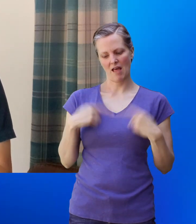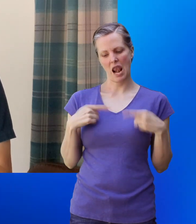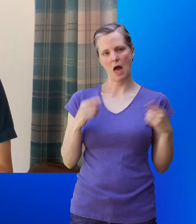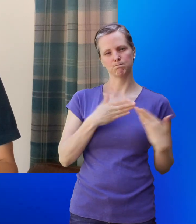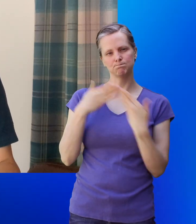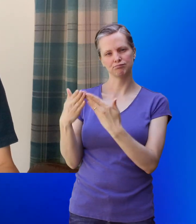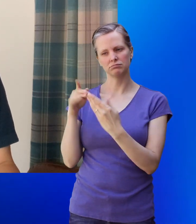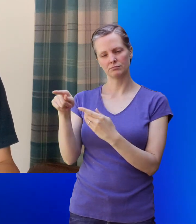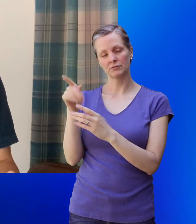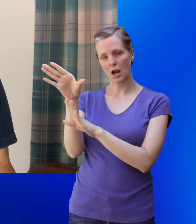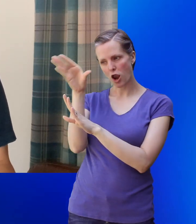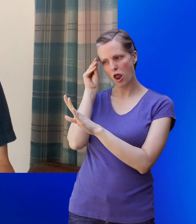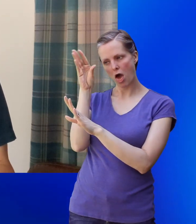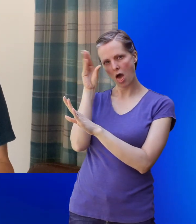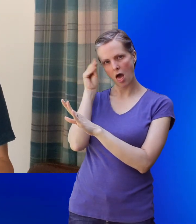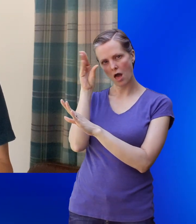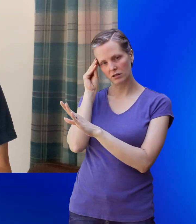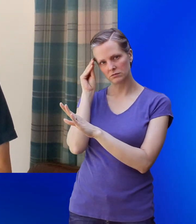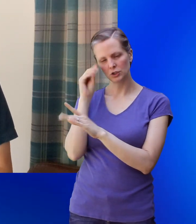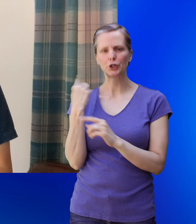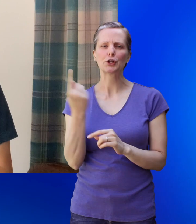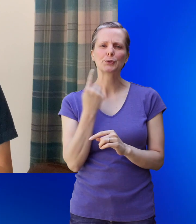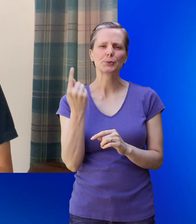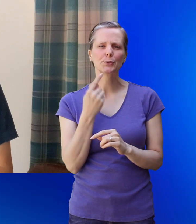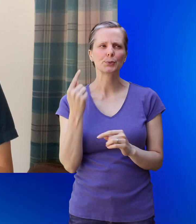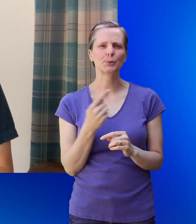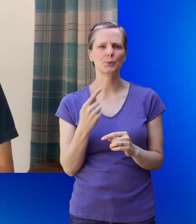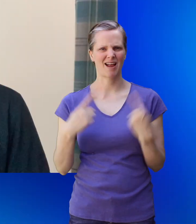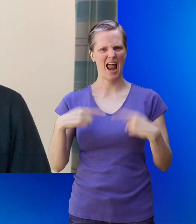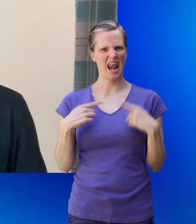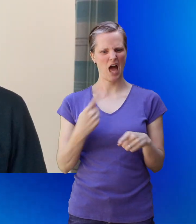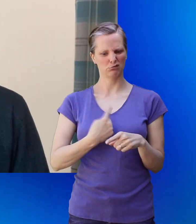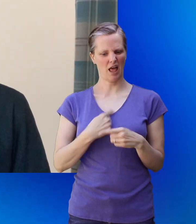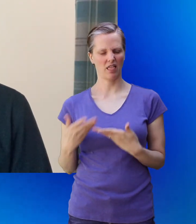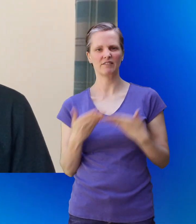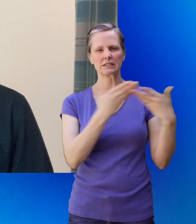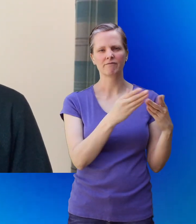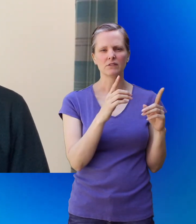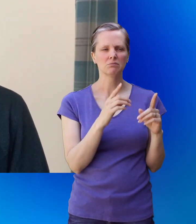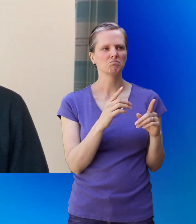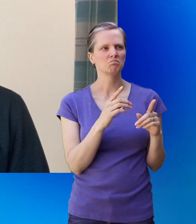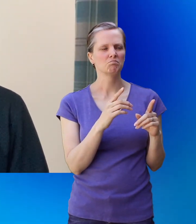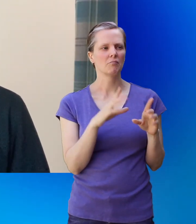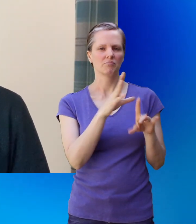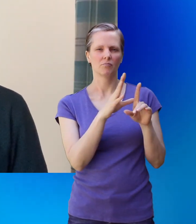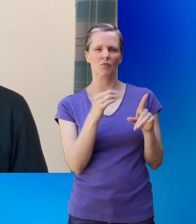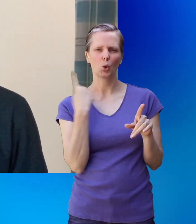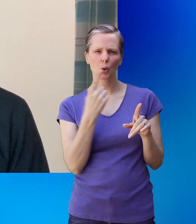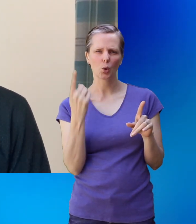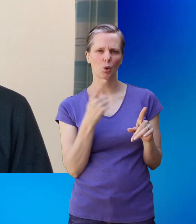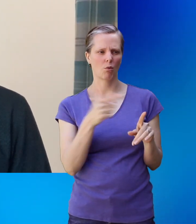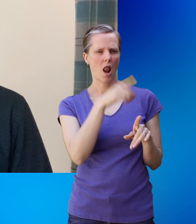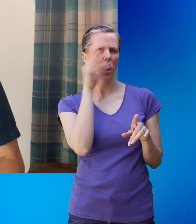from. I wonder who we give our time to. I wonder who we want to spend our time with